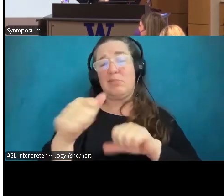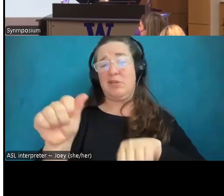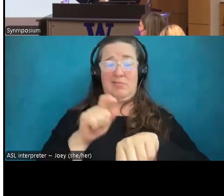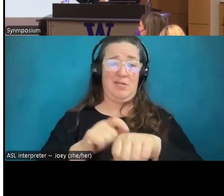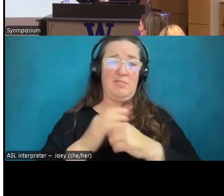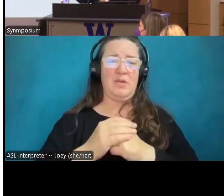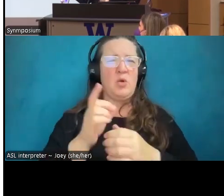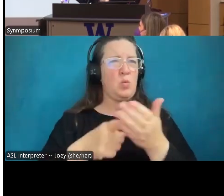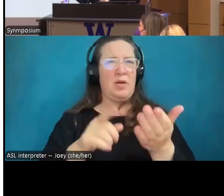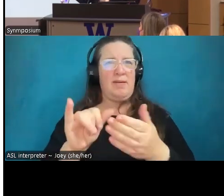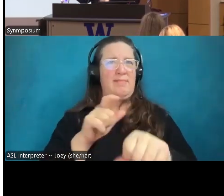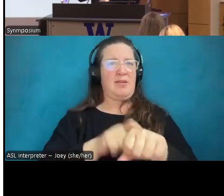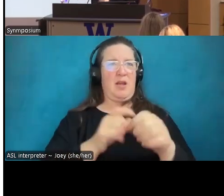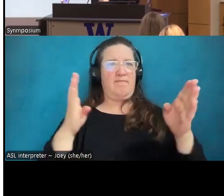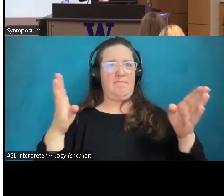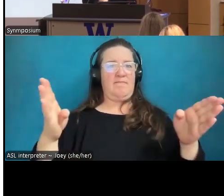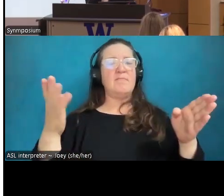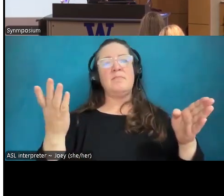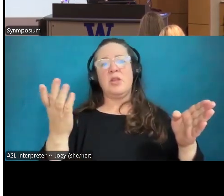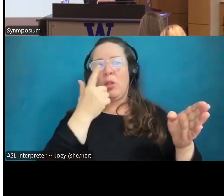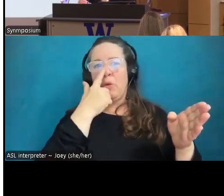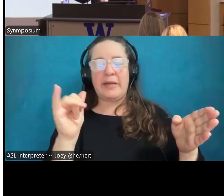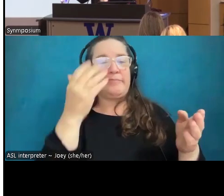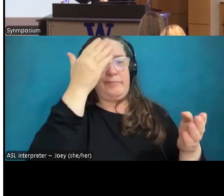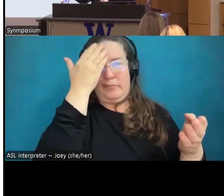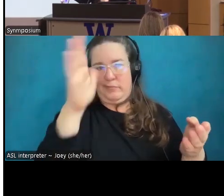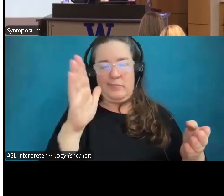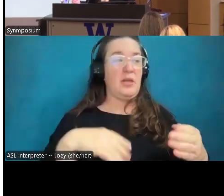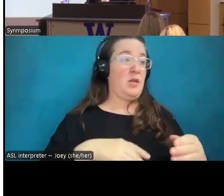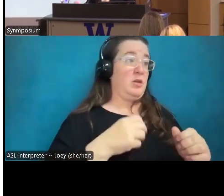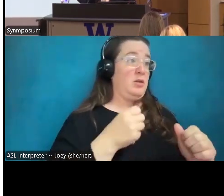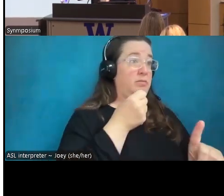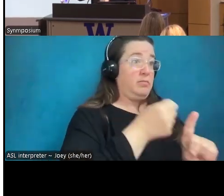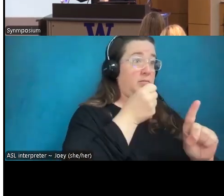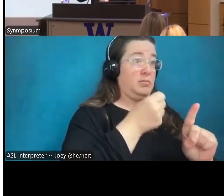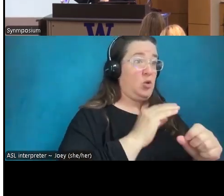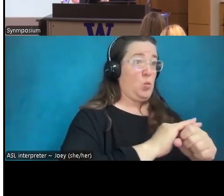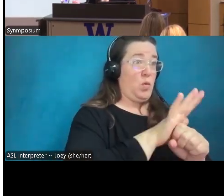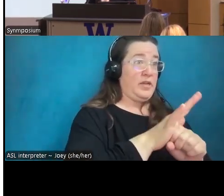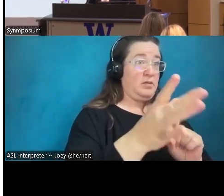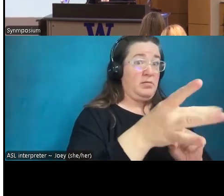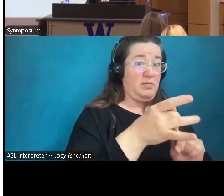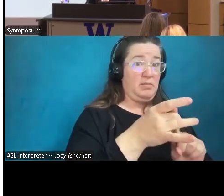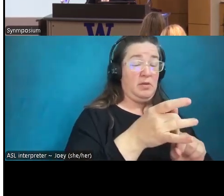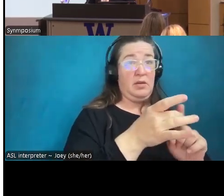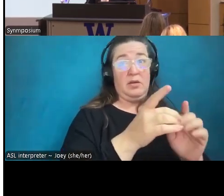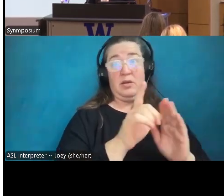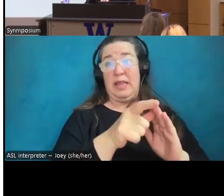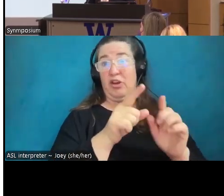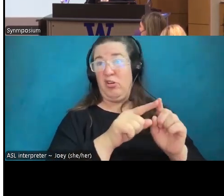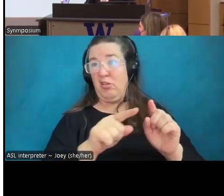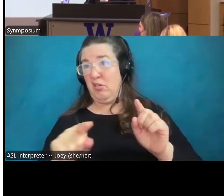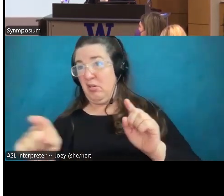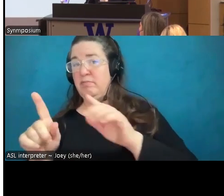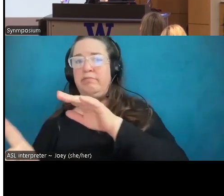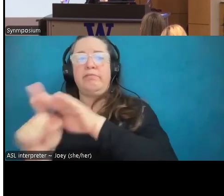time span is between one COVID infection and the latest possible time point where it could